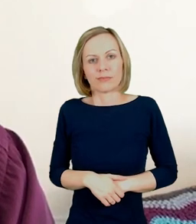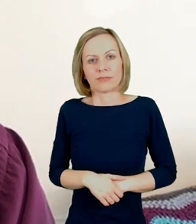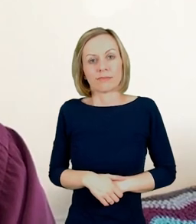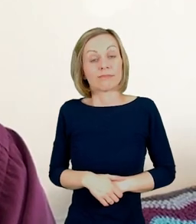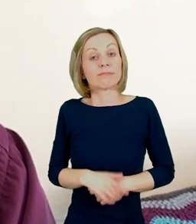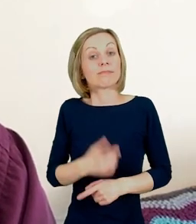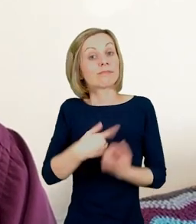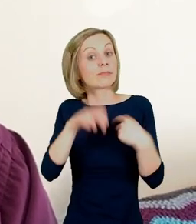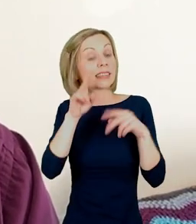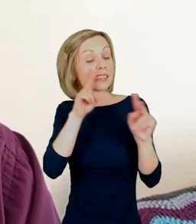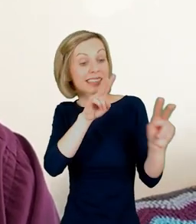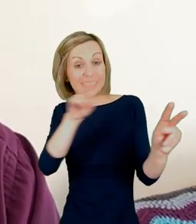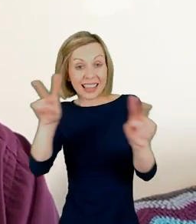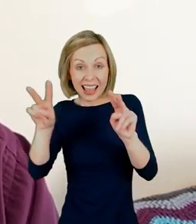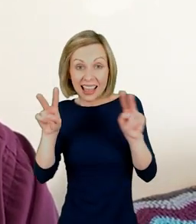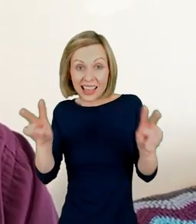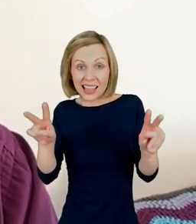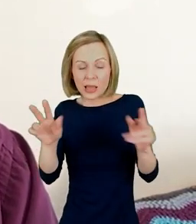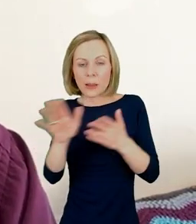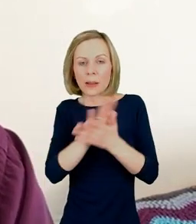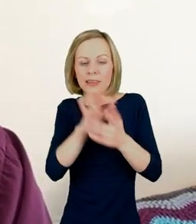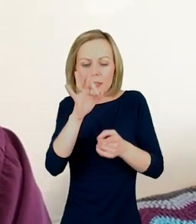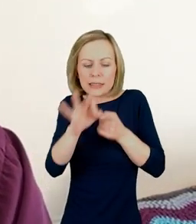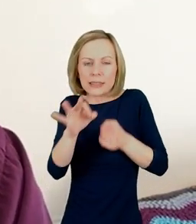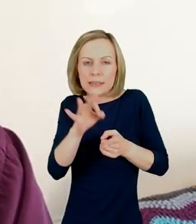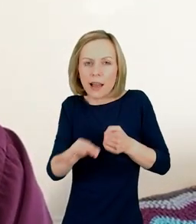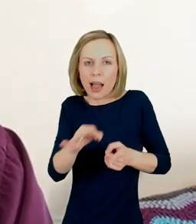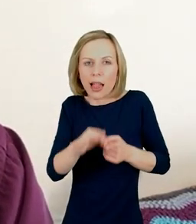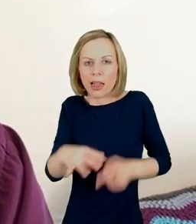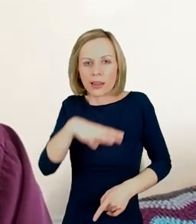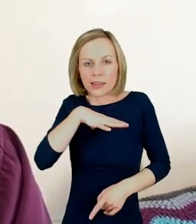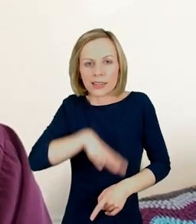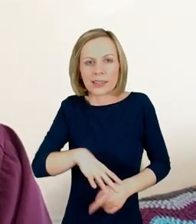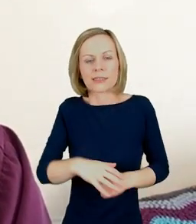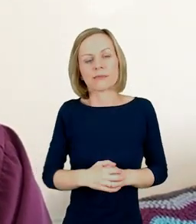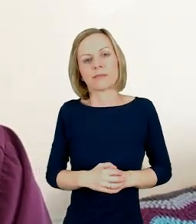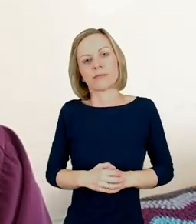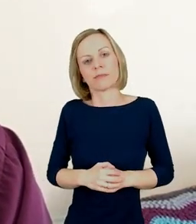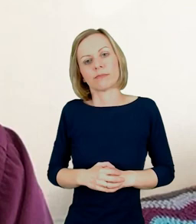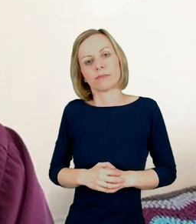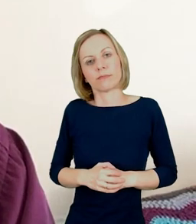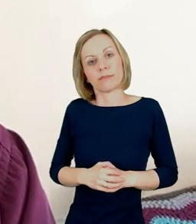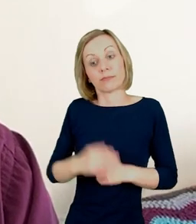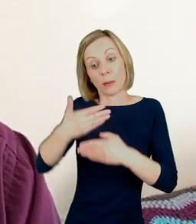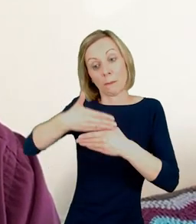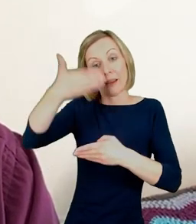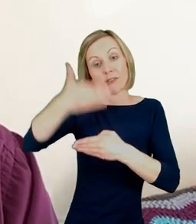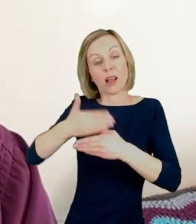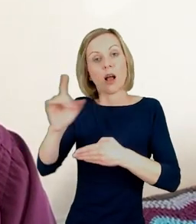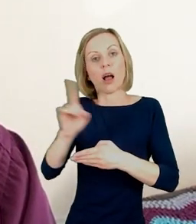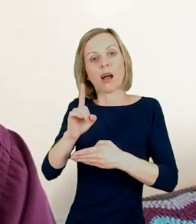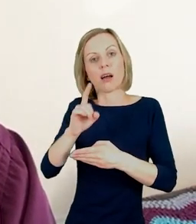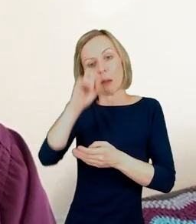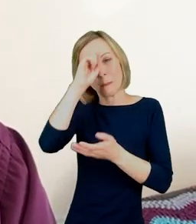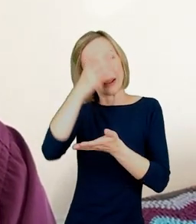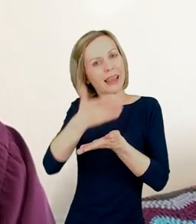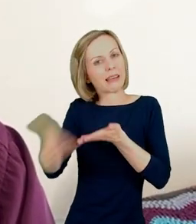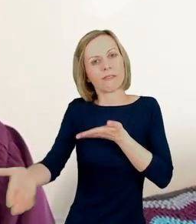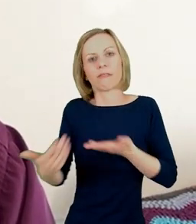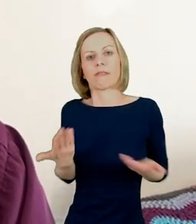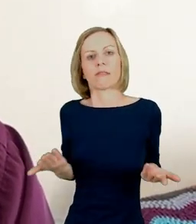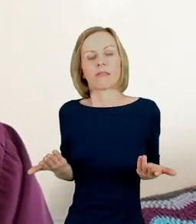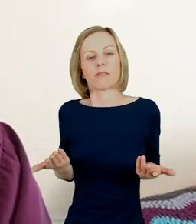eyes, we have to pay attention to detail. The first hurdle is disbelief.